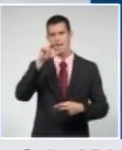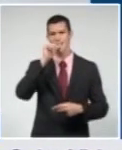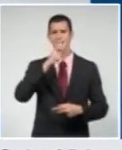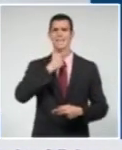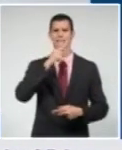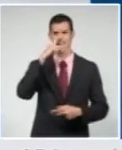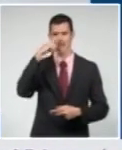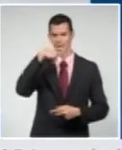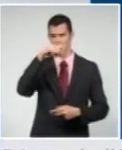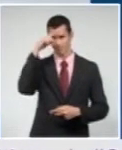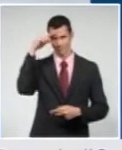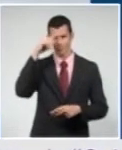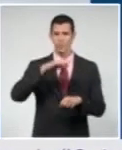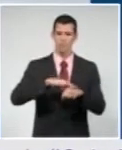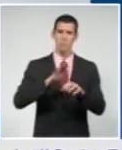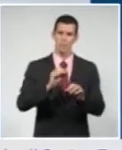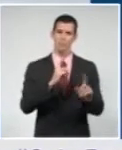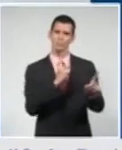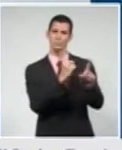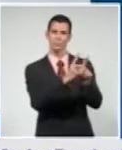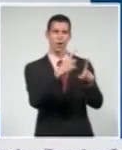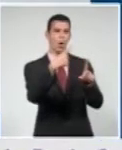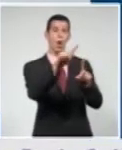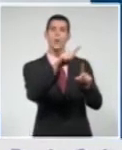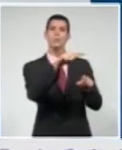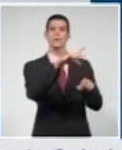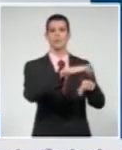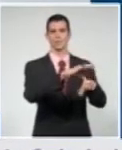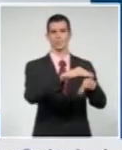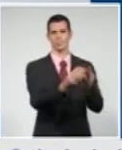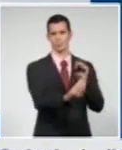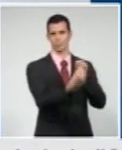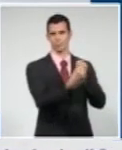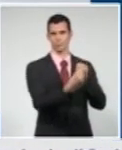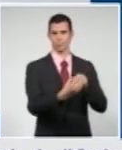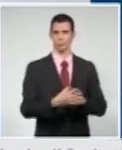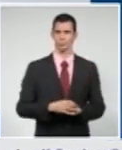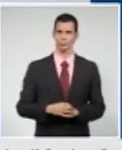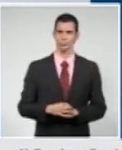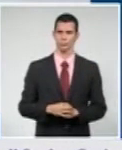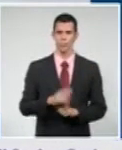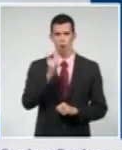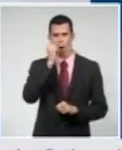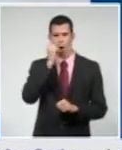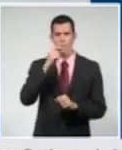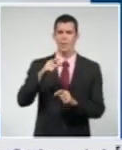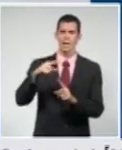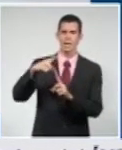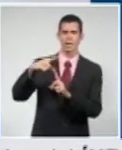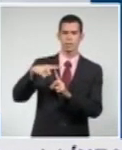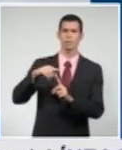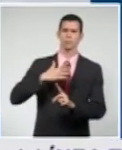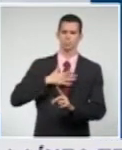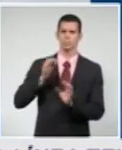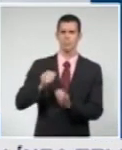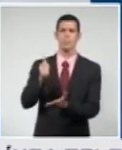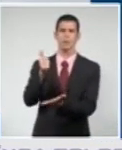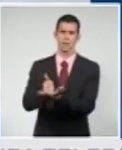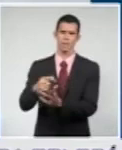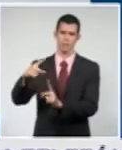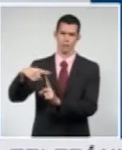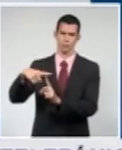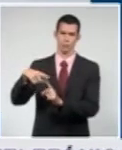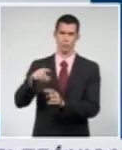Regarding the case from Matanzas, the patient is from the municipality of Cárdenas and is